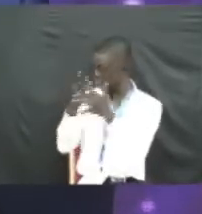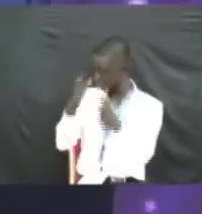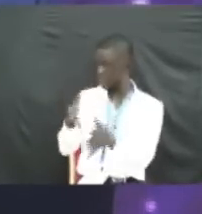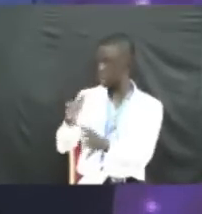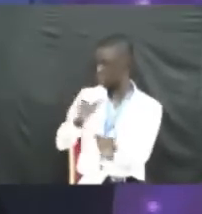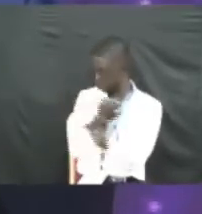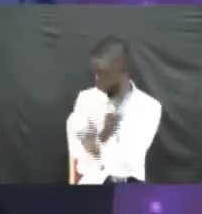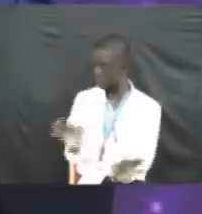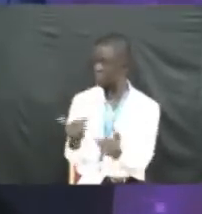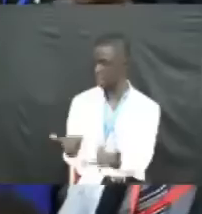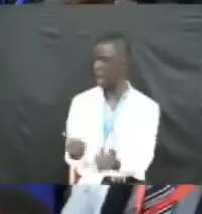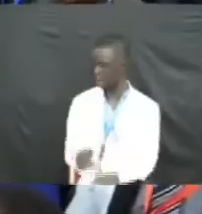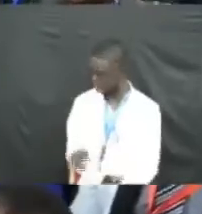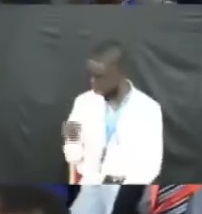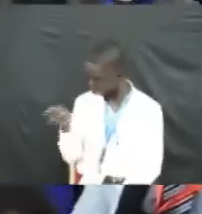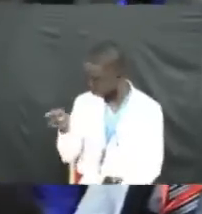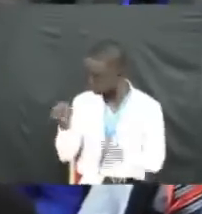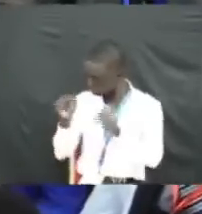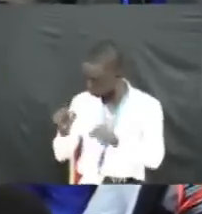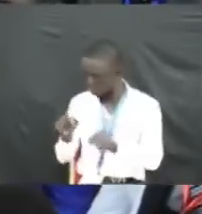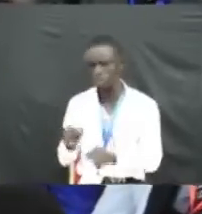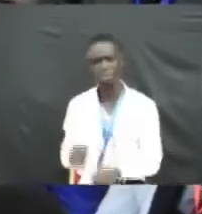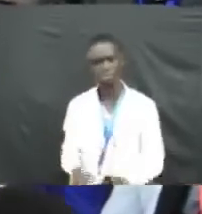released prisoners to the head office.